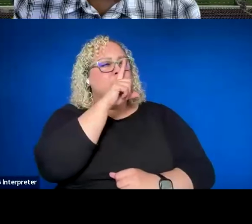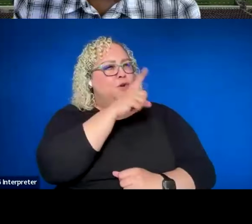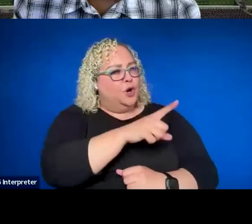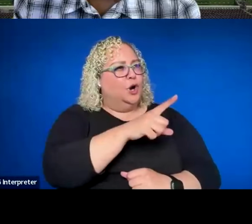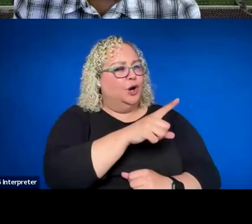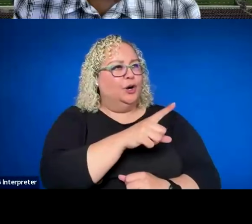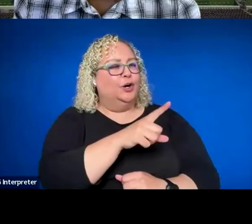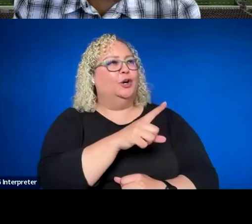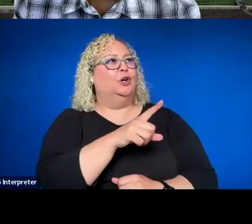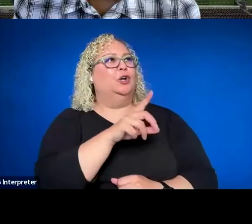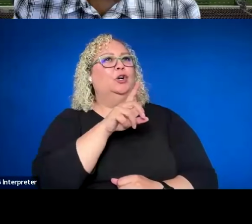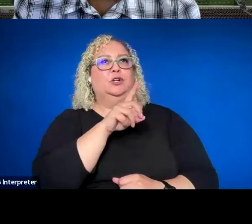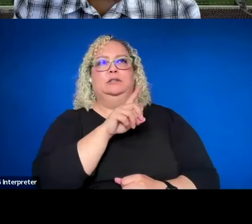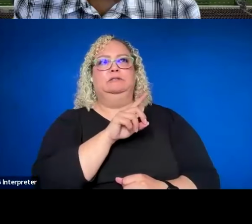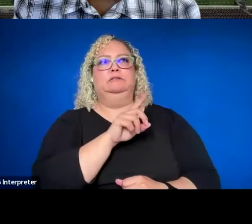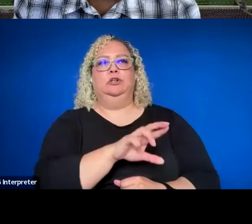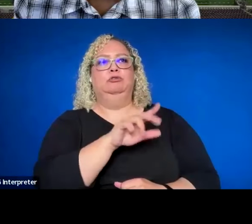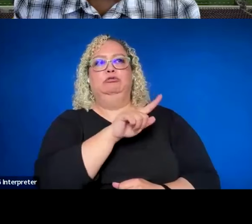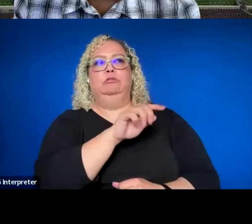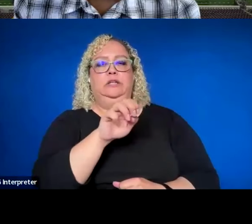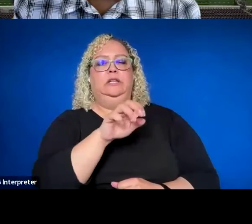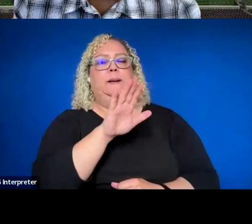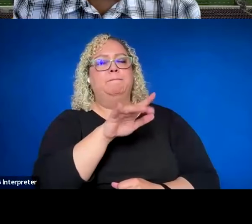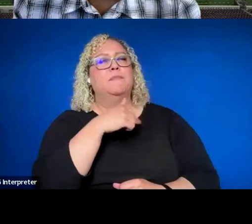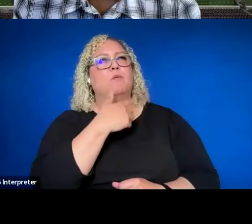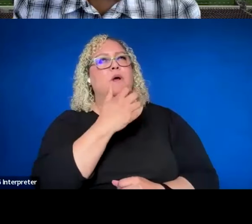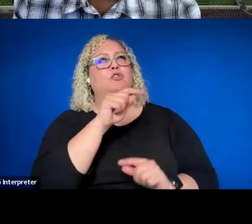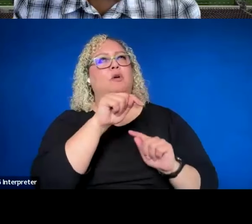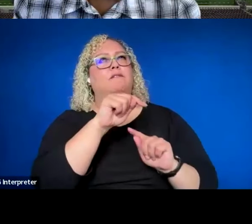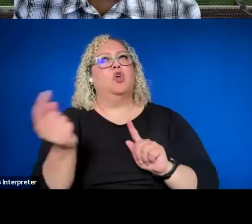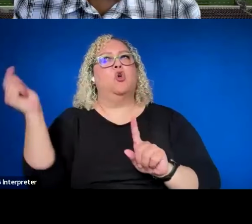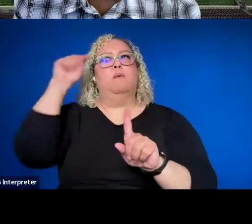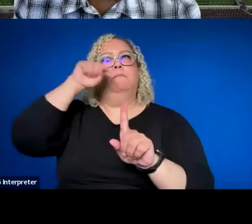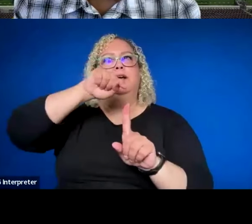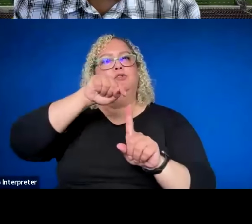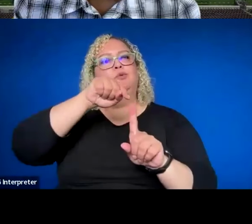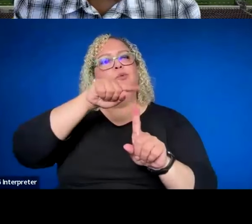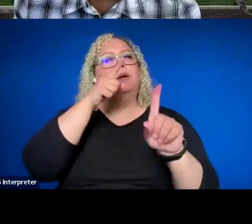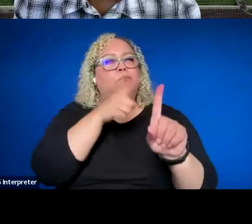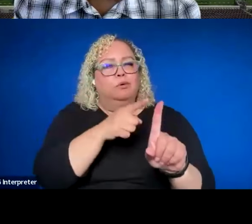to a point that I think I wanted to make from Dr. Beech's comment.